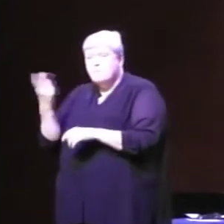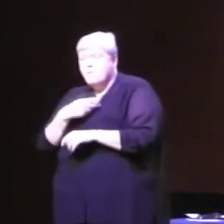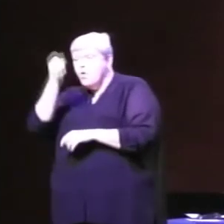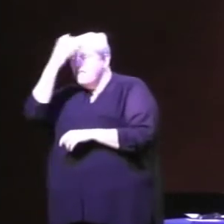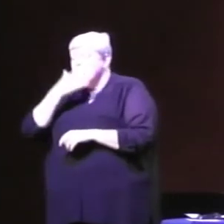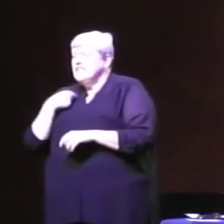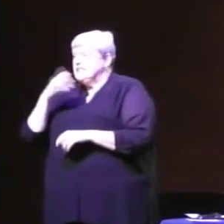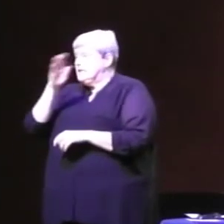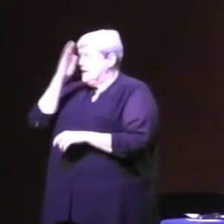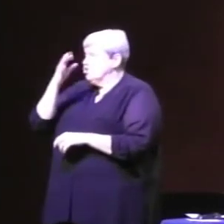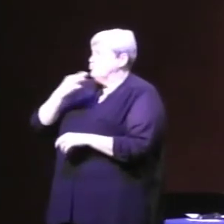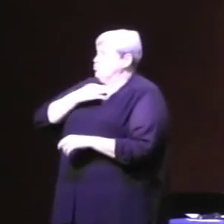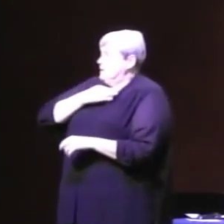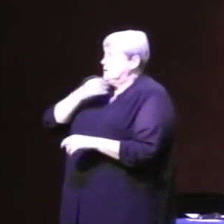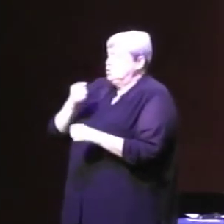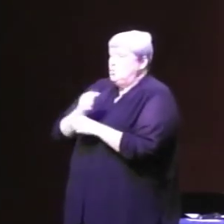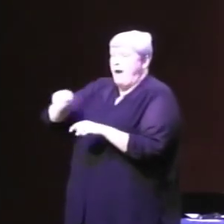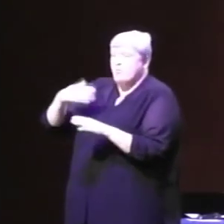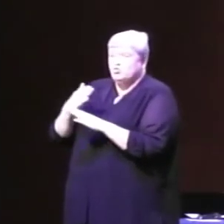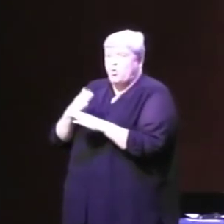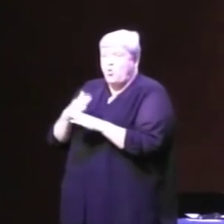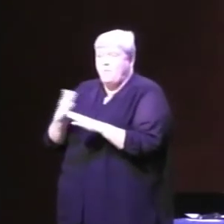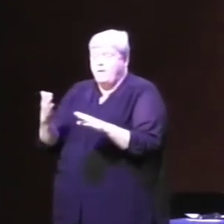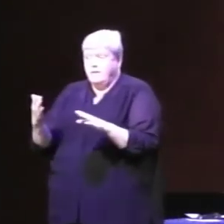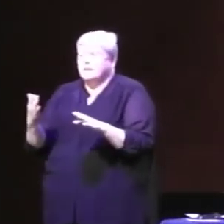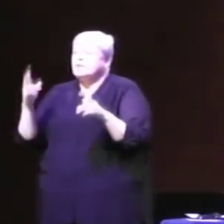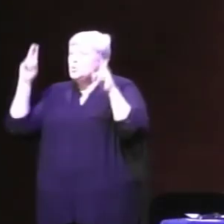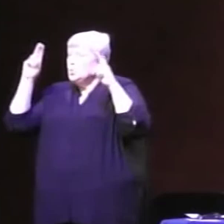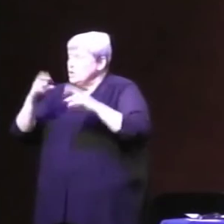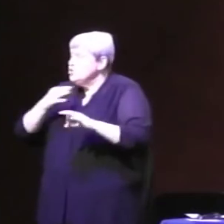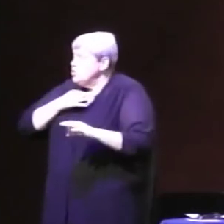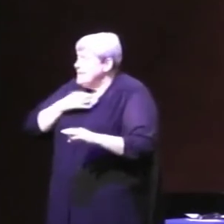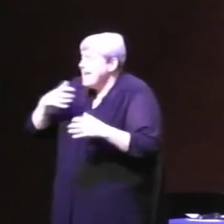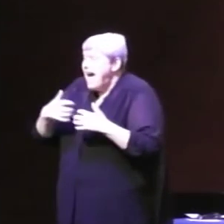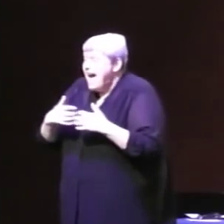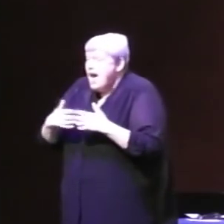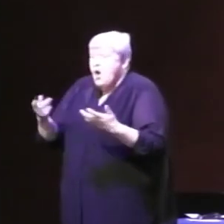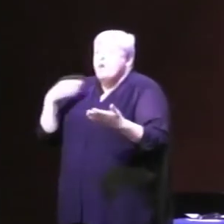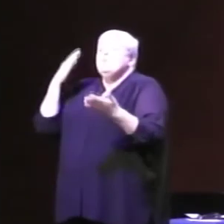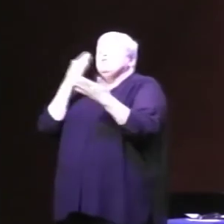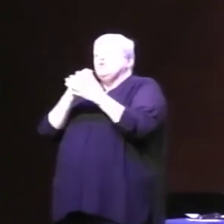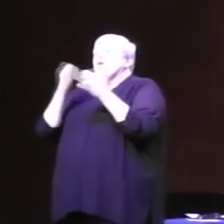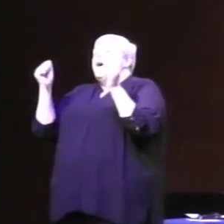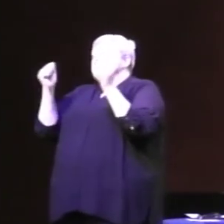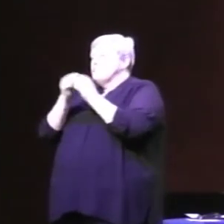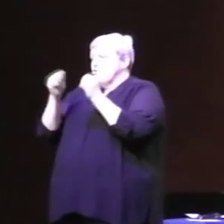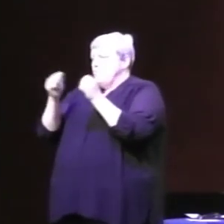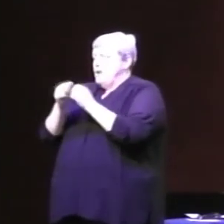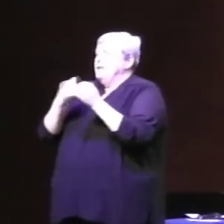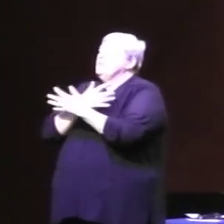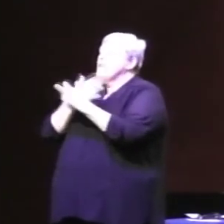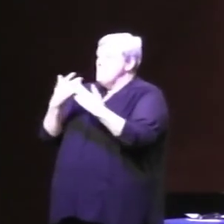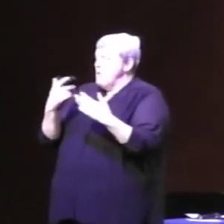inherent dangers doing our jobs. One way to reduce the risk we face is to ensure appropriate number of staff are on duty and working